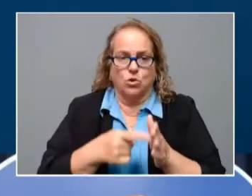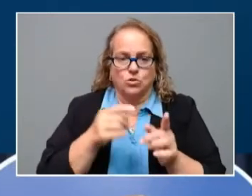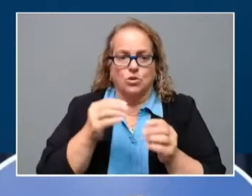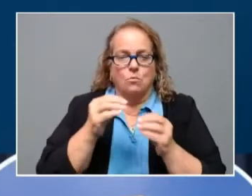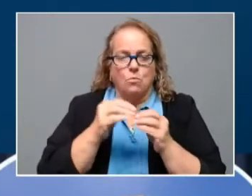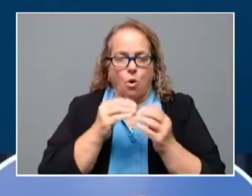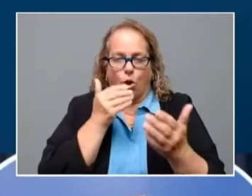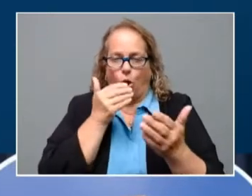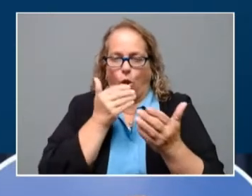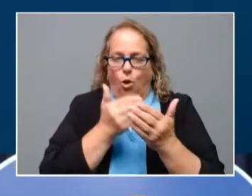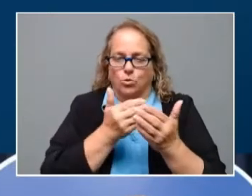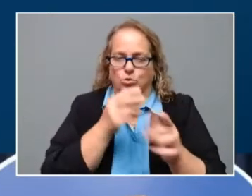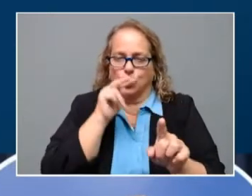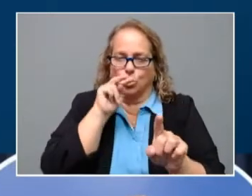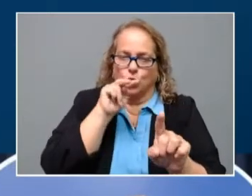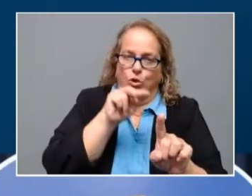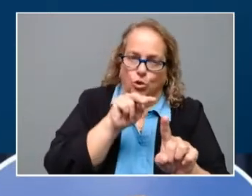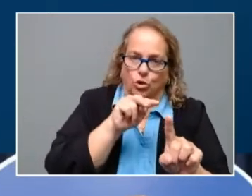detail